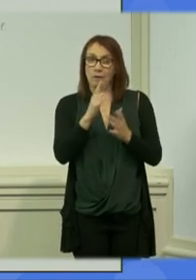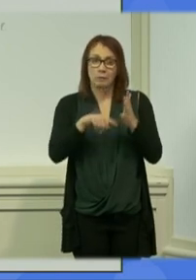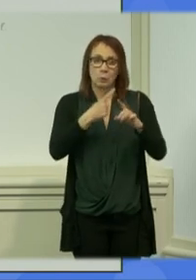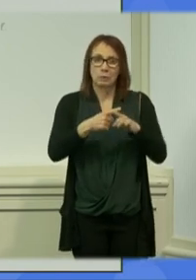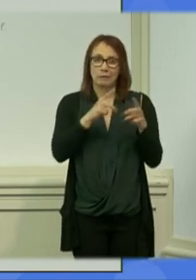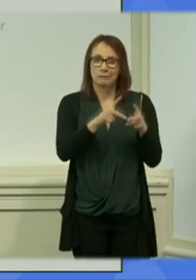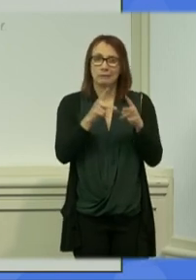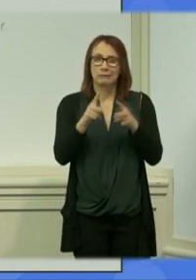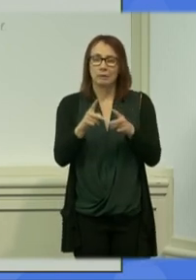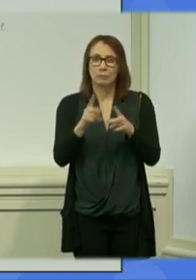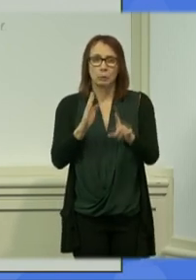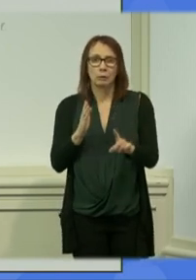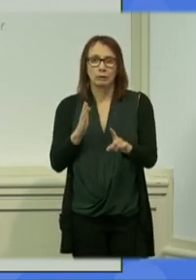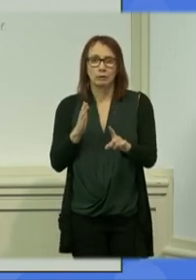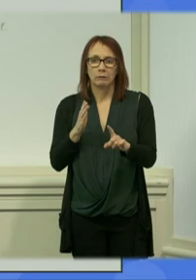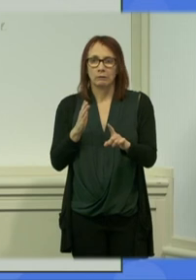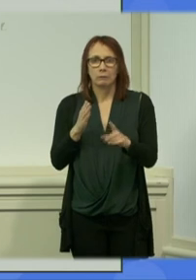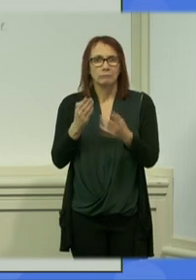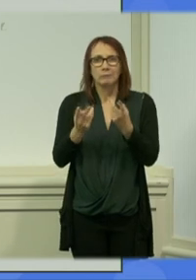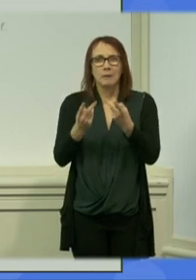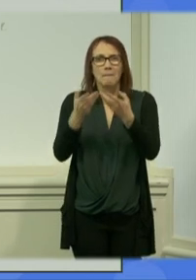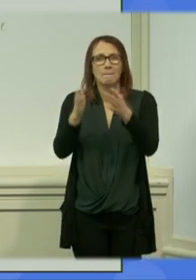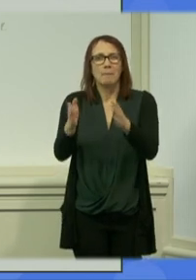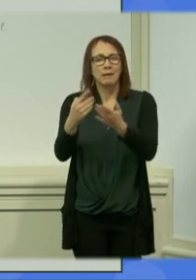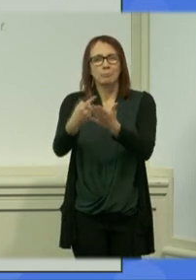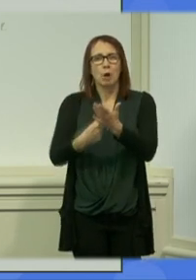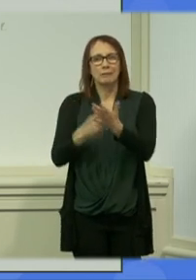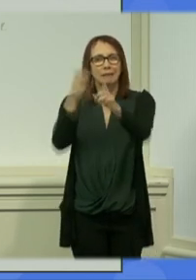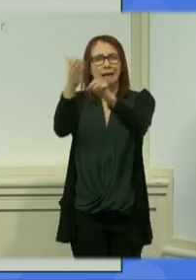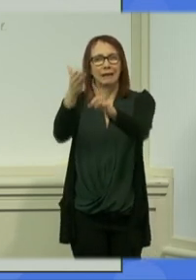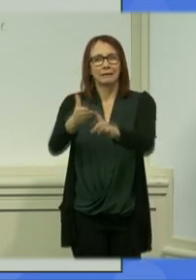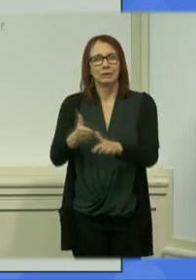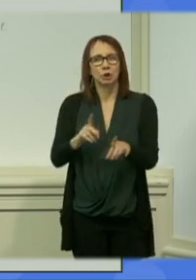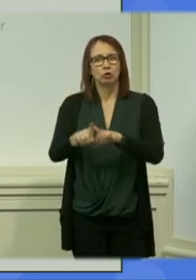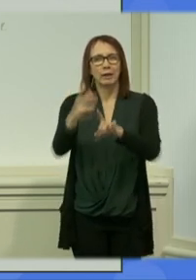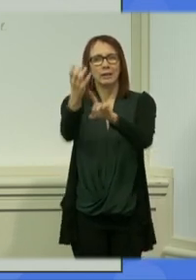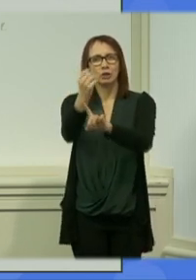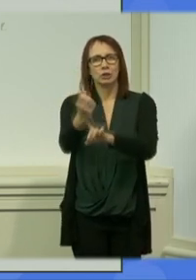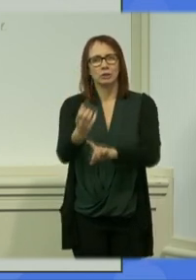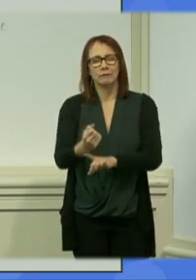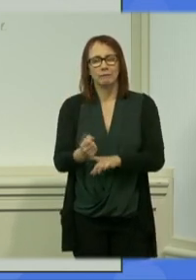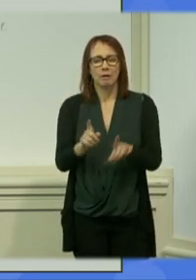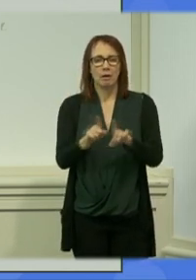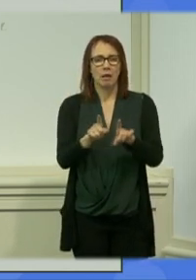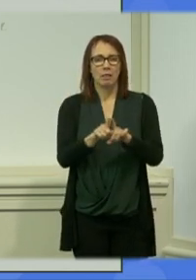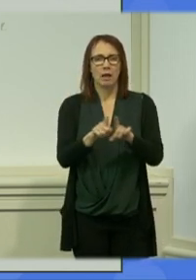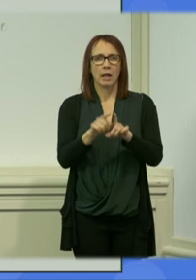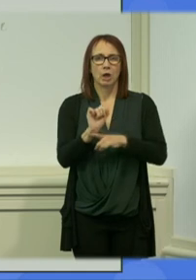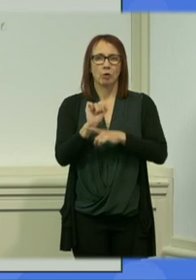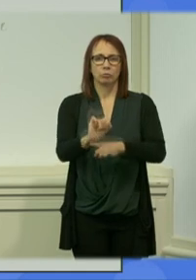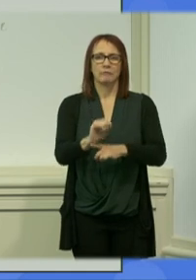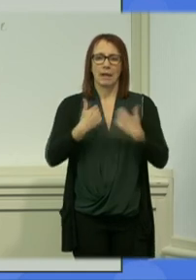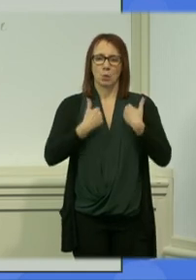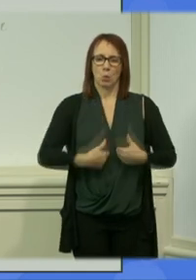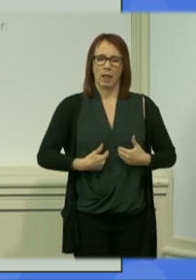other public policy objectives, not necessarily market failures, not necessarily sin taxes. One example here, I've got prevent extreme concentrations of